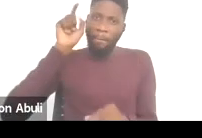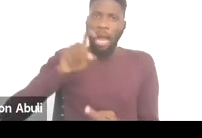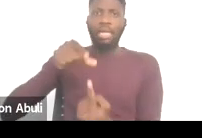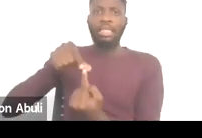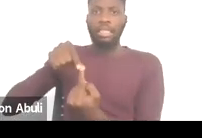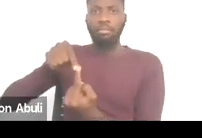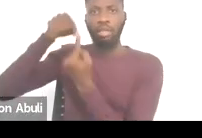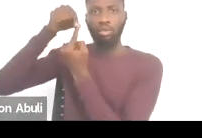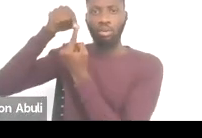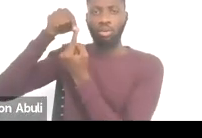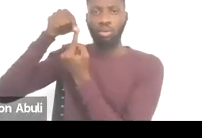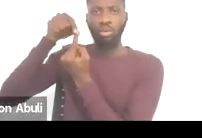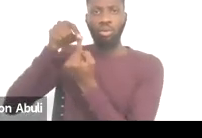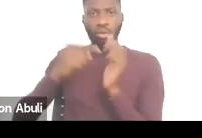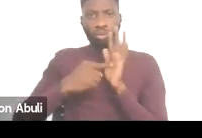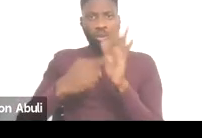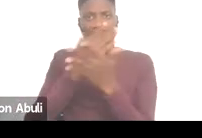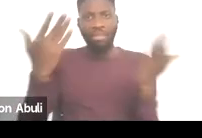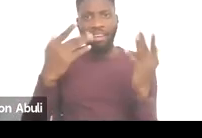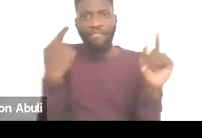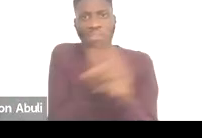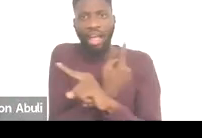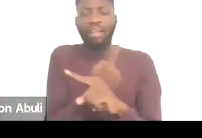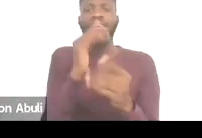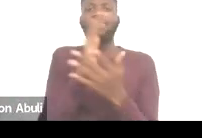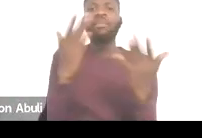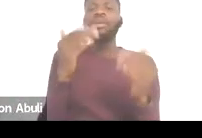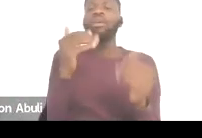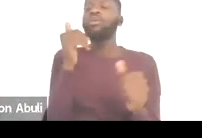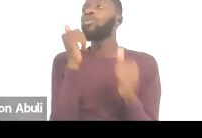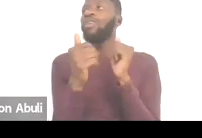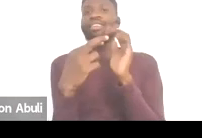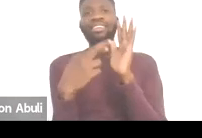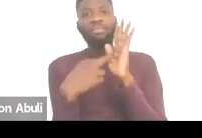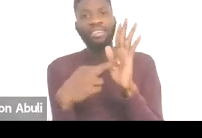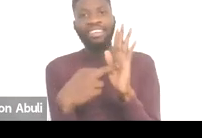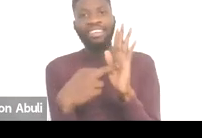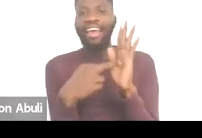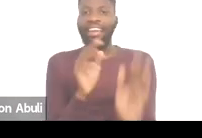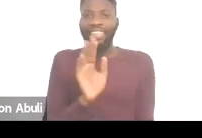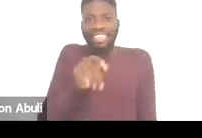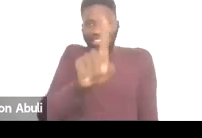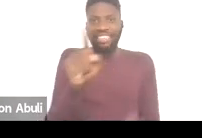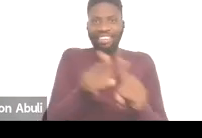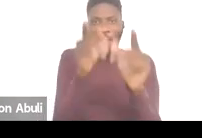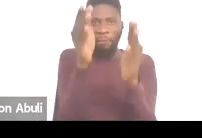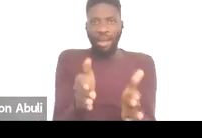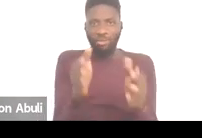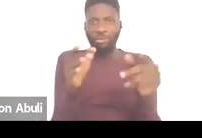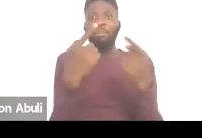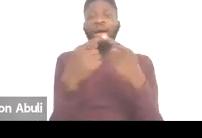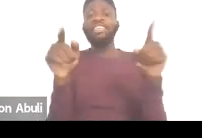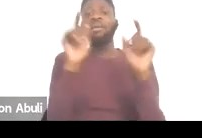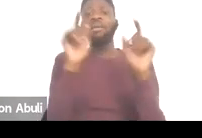present something different, something that represents you as a person, but is able to also work well